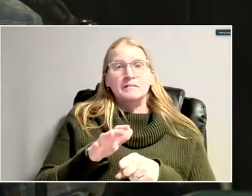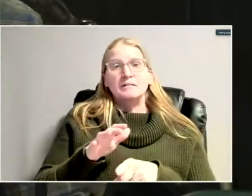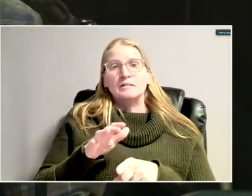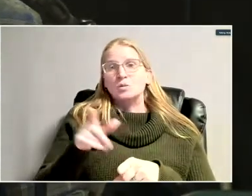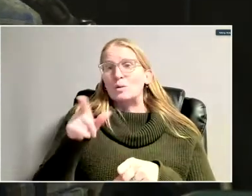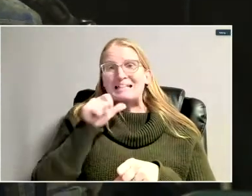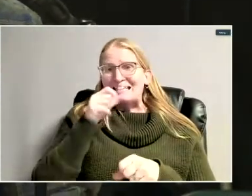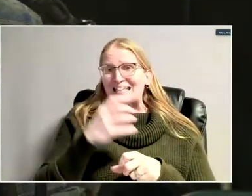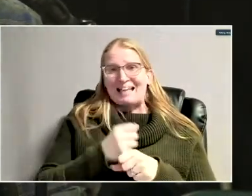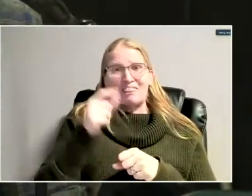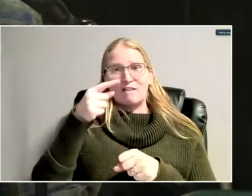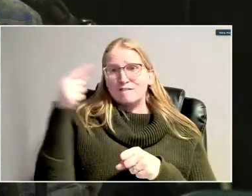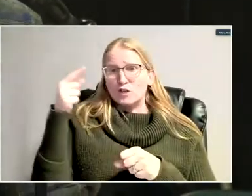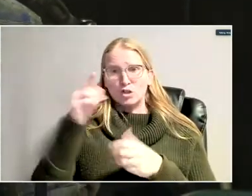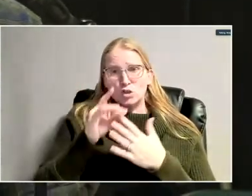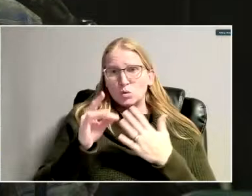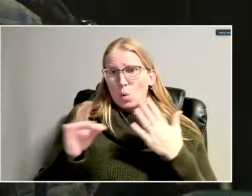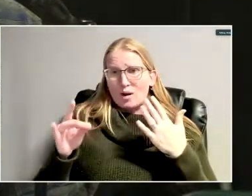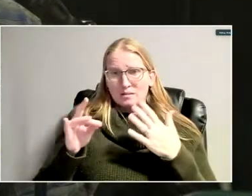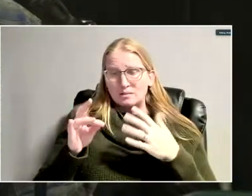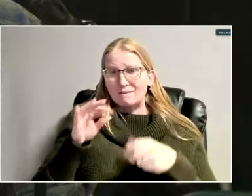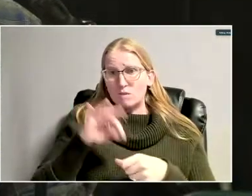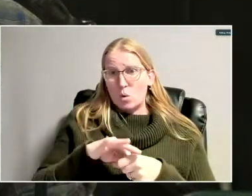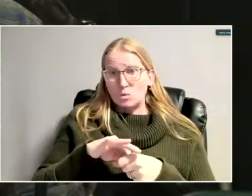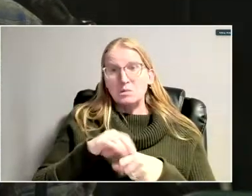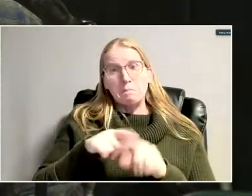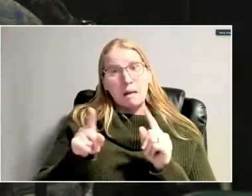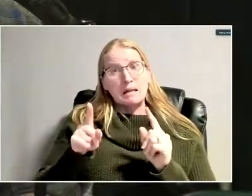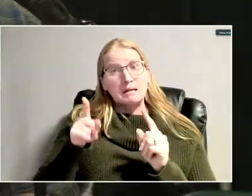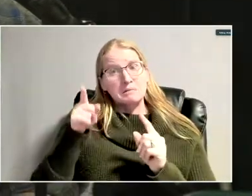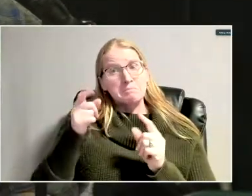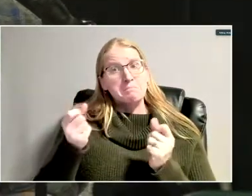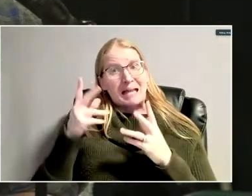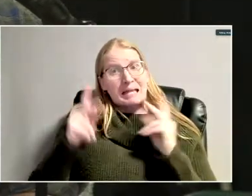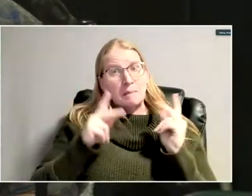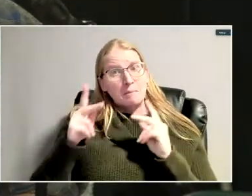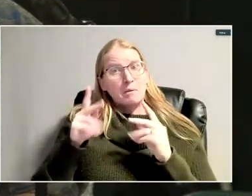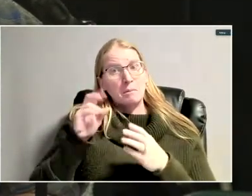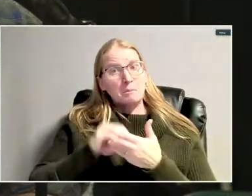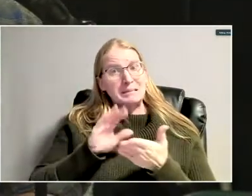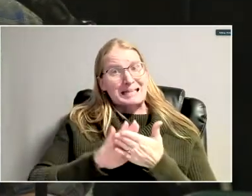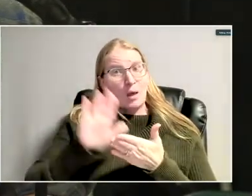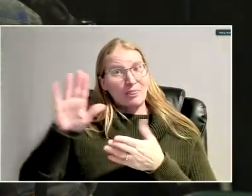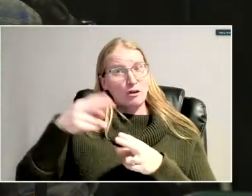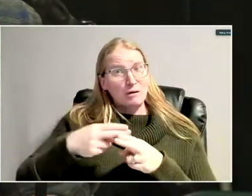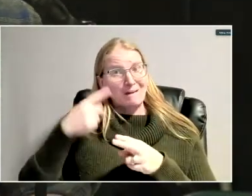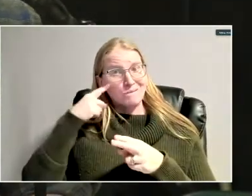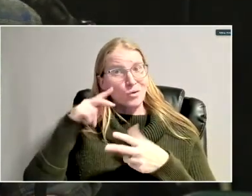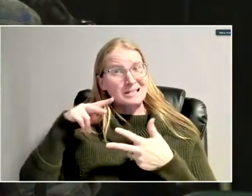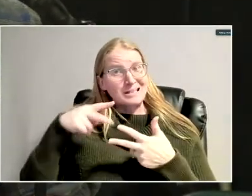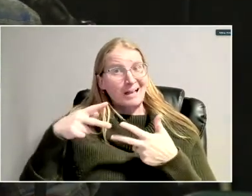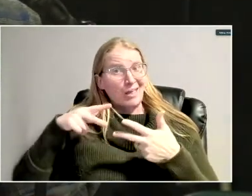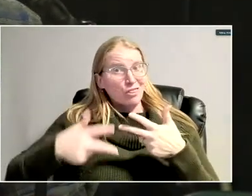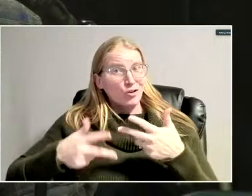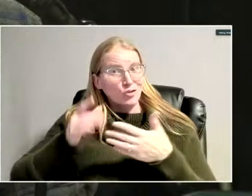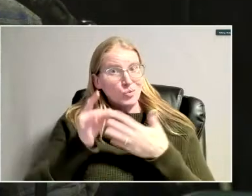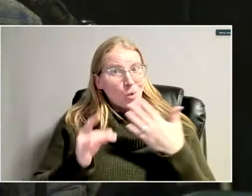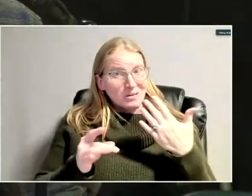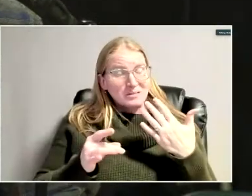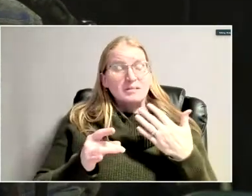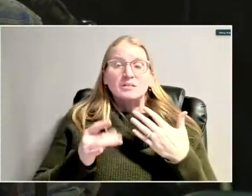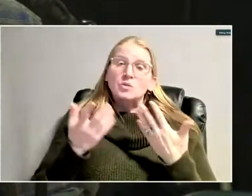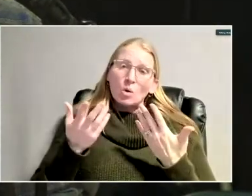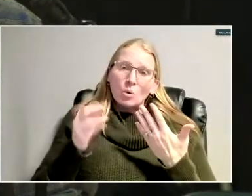votes so it is a wonderful um counterbalance to